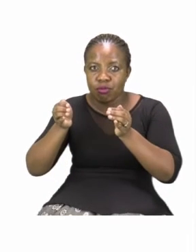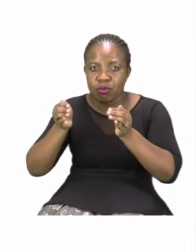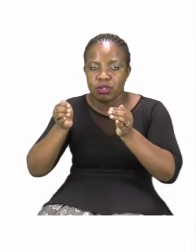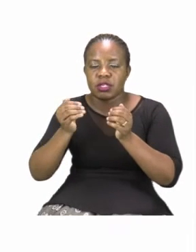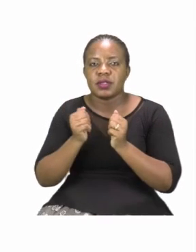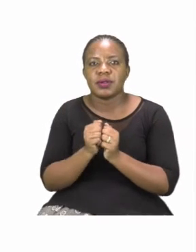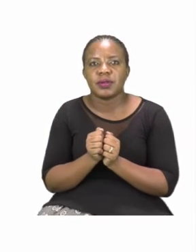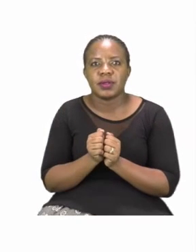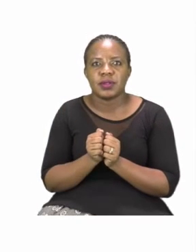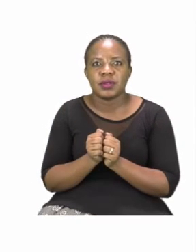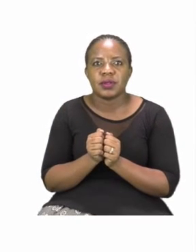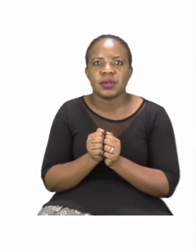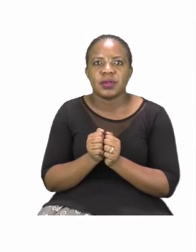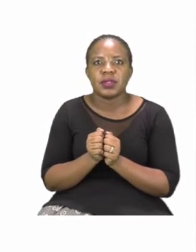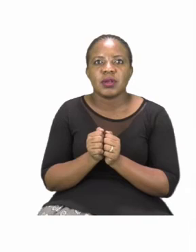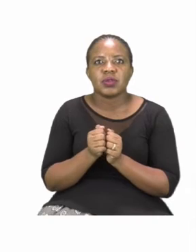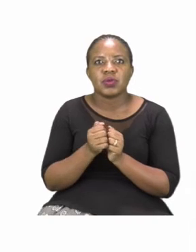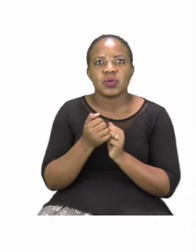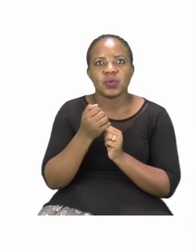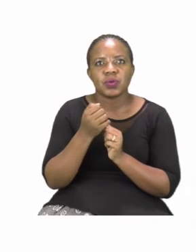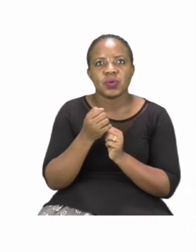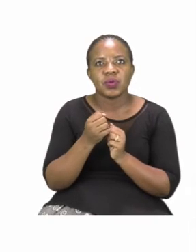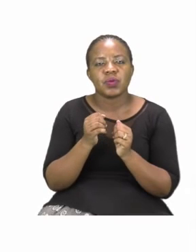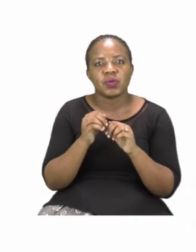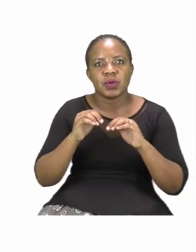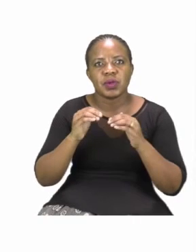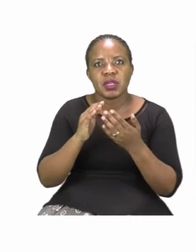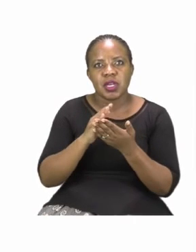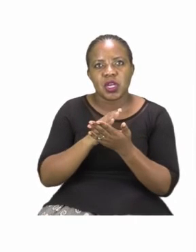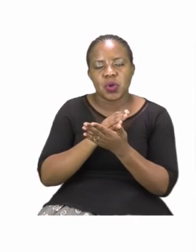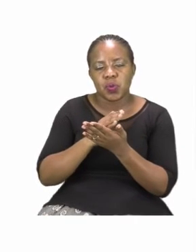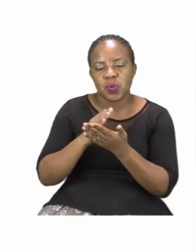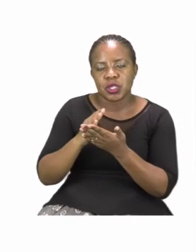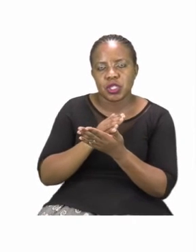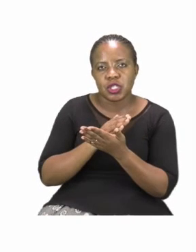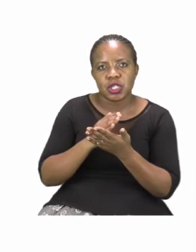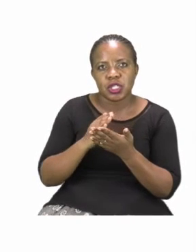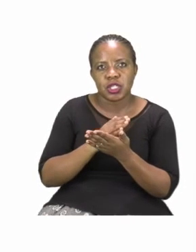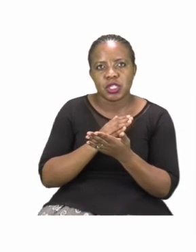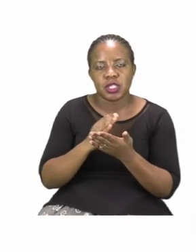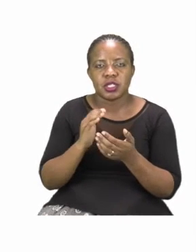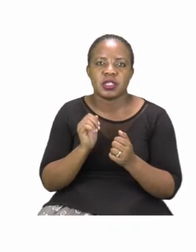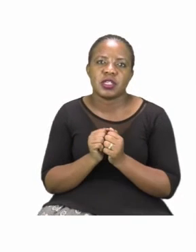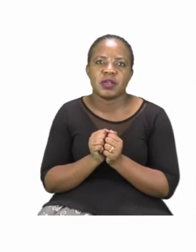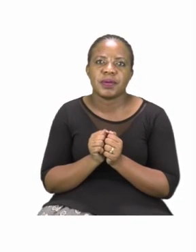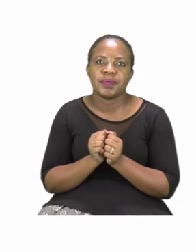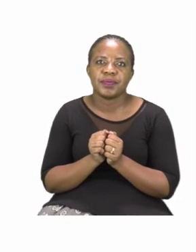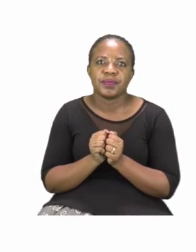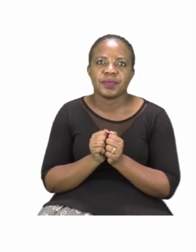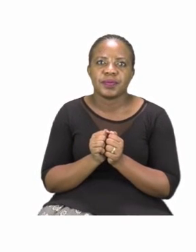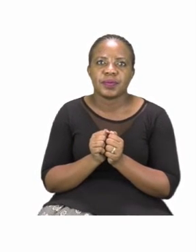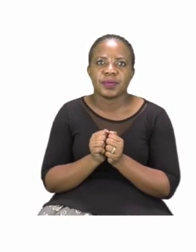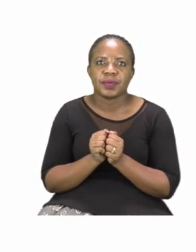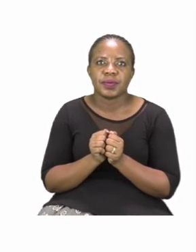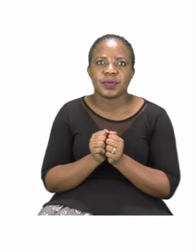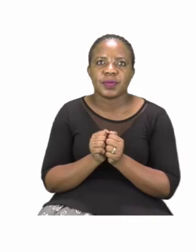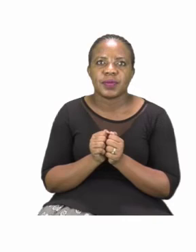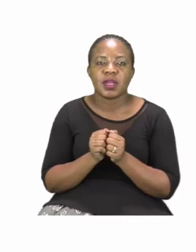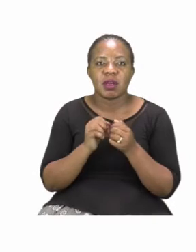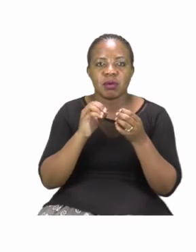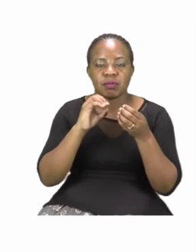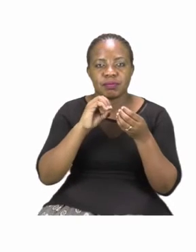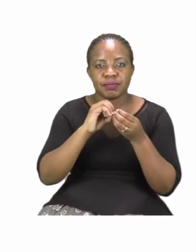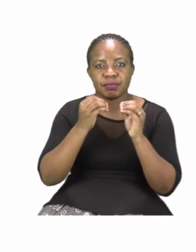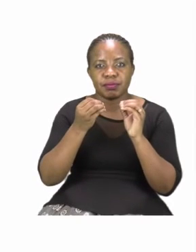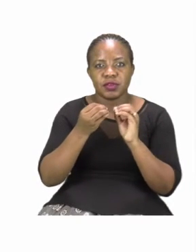and different number of pots. So, we are going to do number 3 together so that